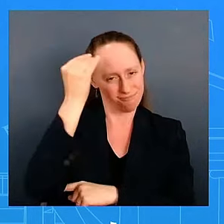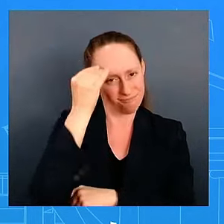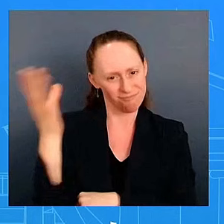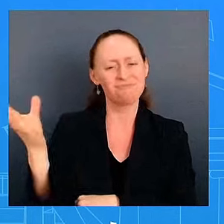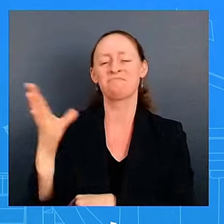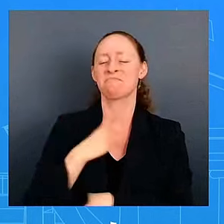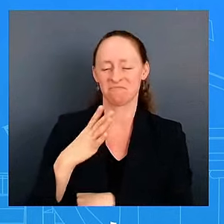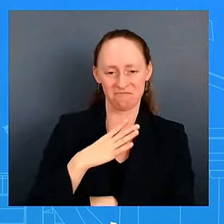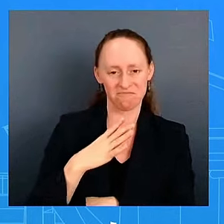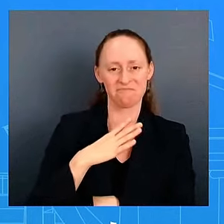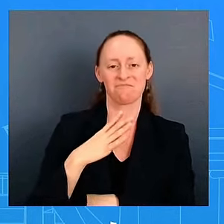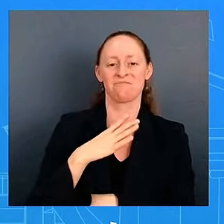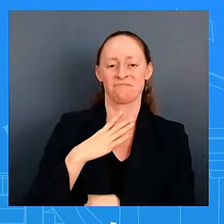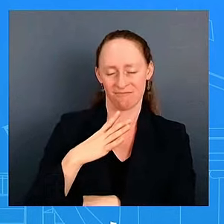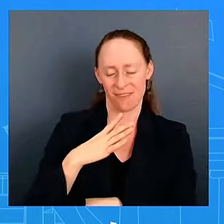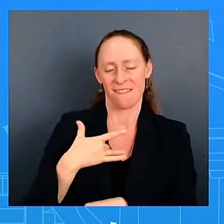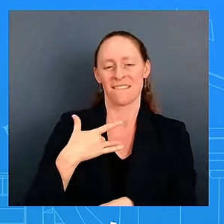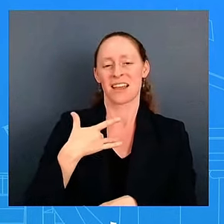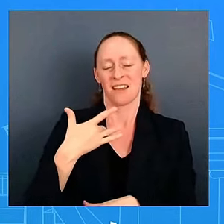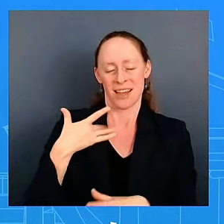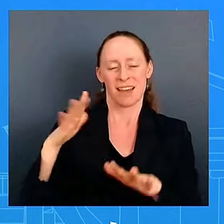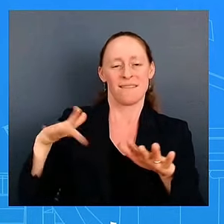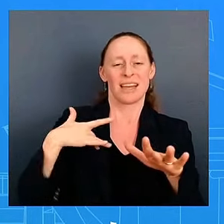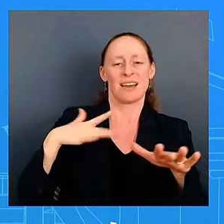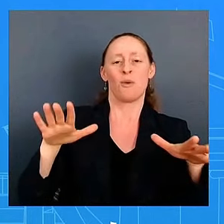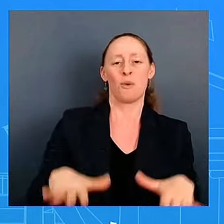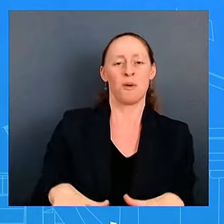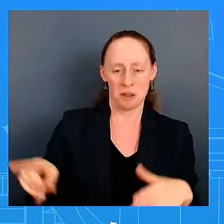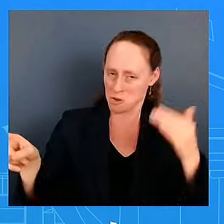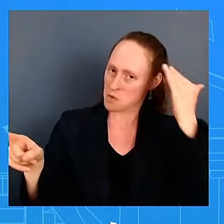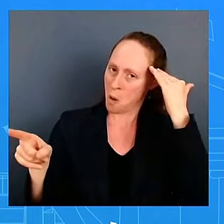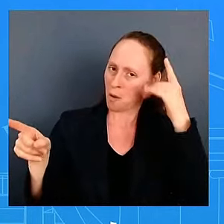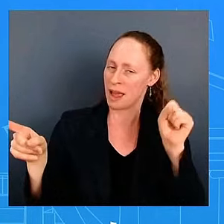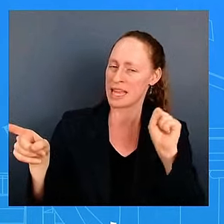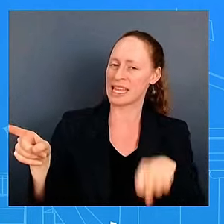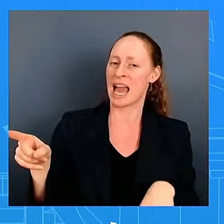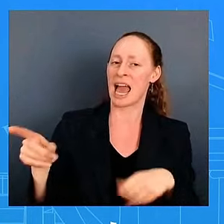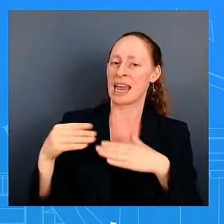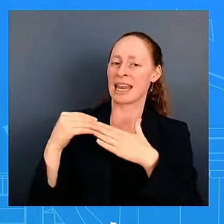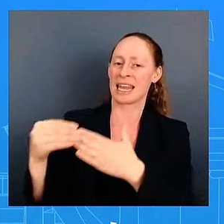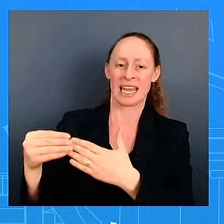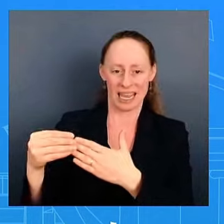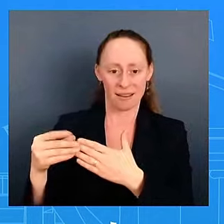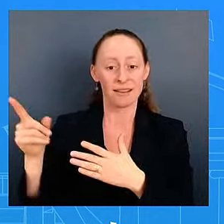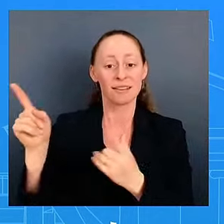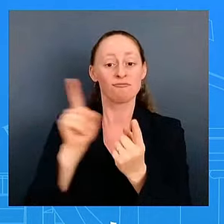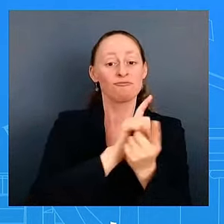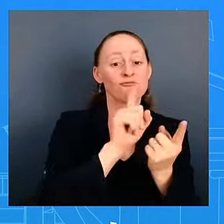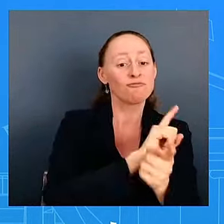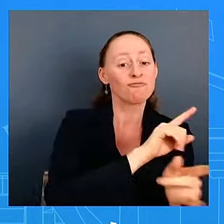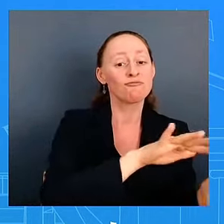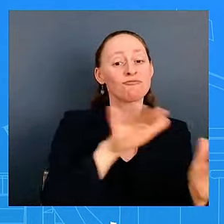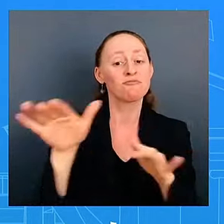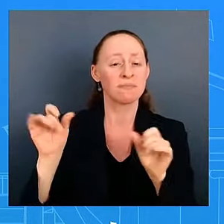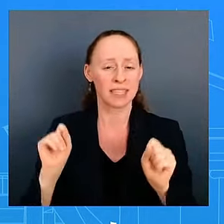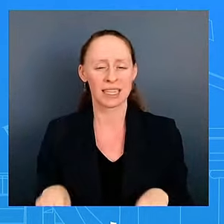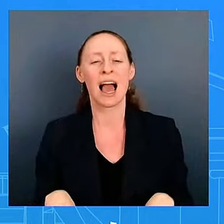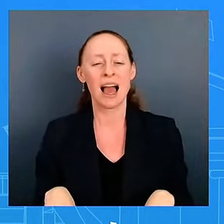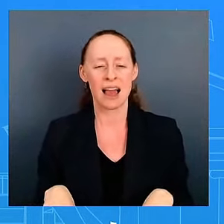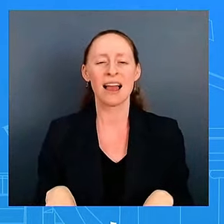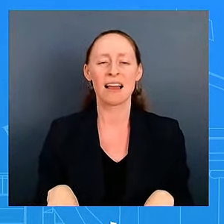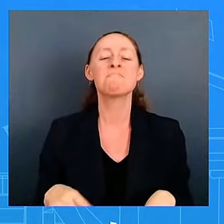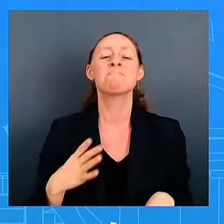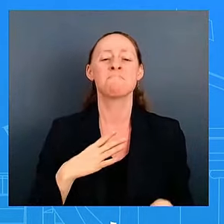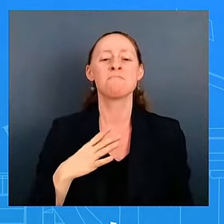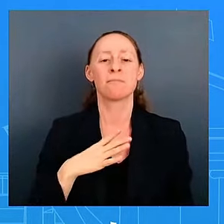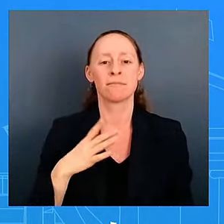I think him being out there and them and Americans seeing him directly, being able to touch him and ask him questions and